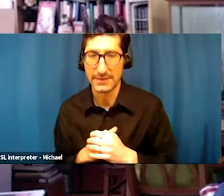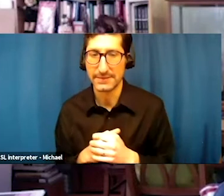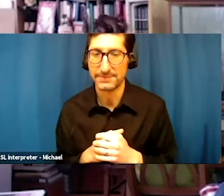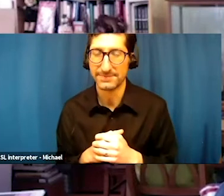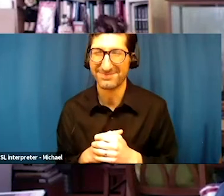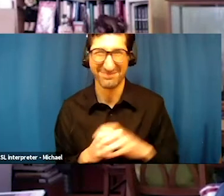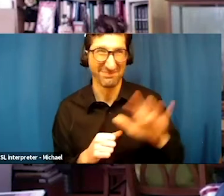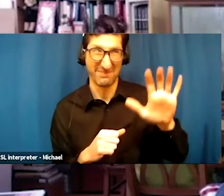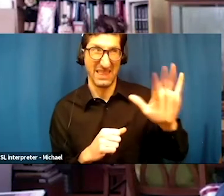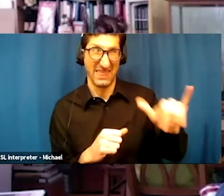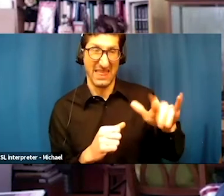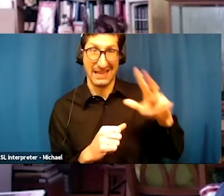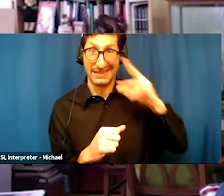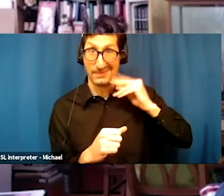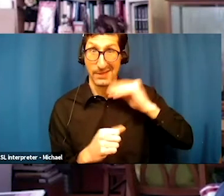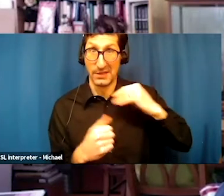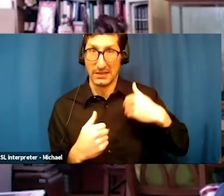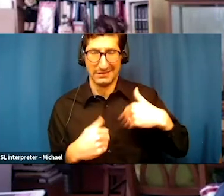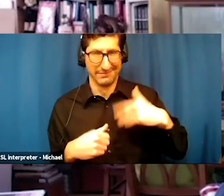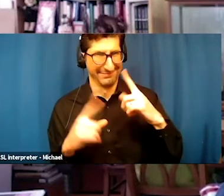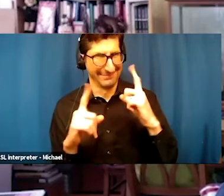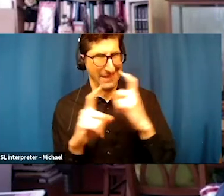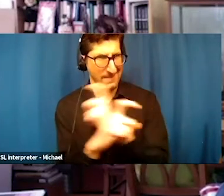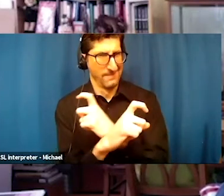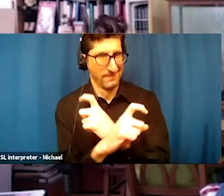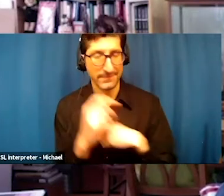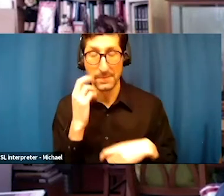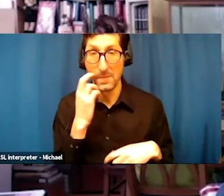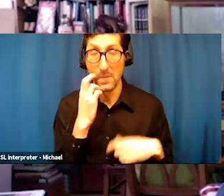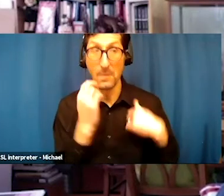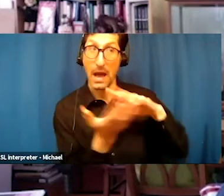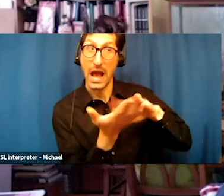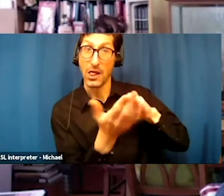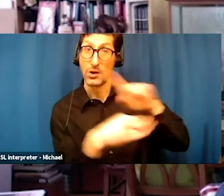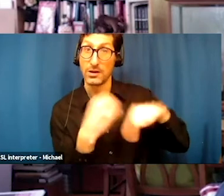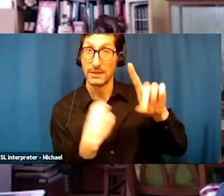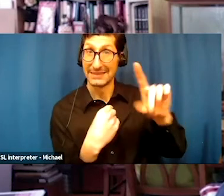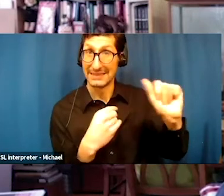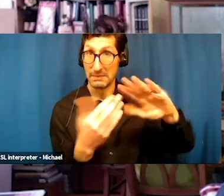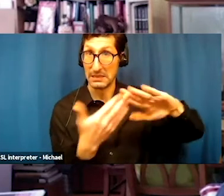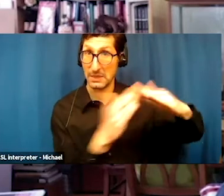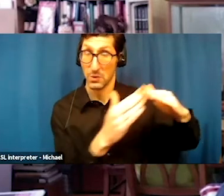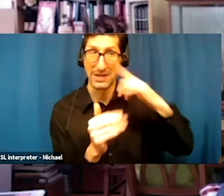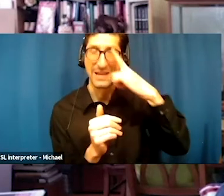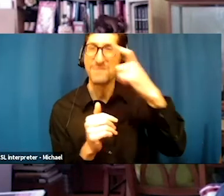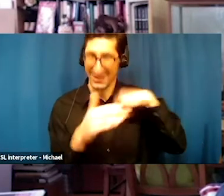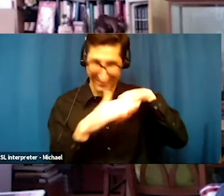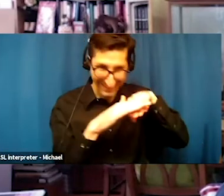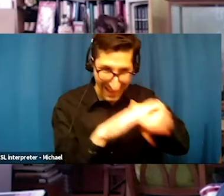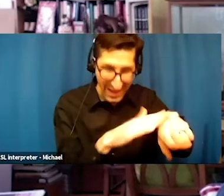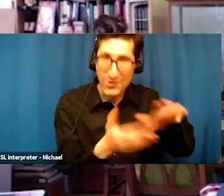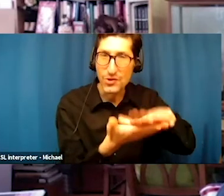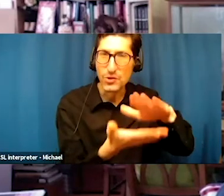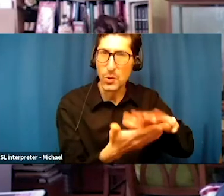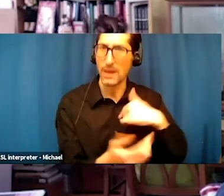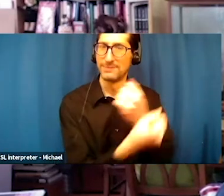complicated. It was where I learned about disability community, because when I walked into the school, I was